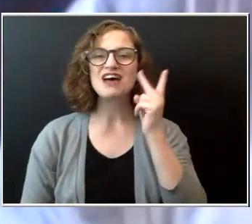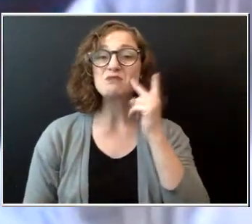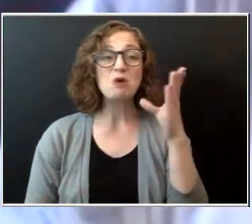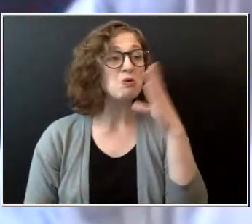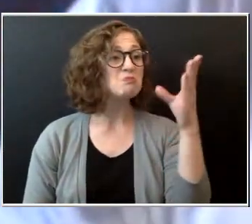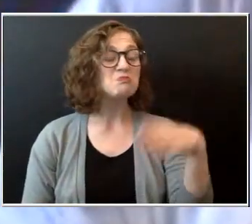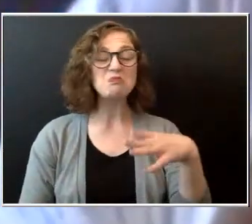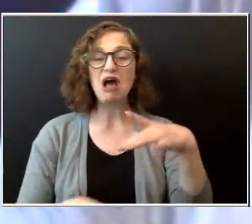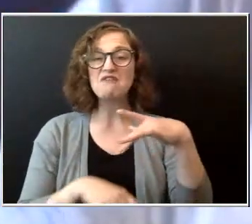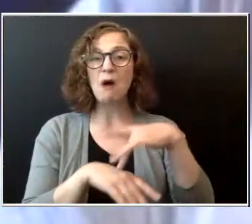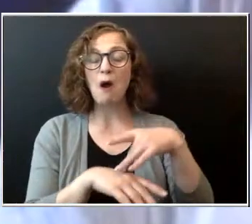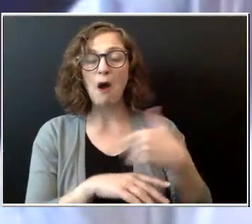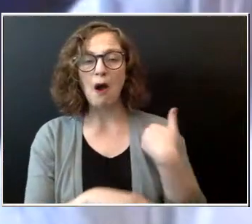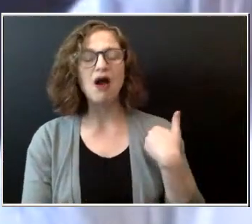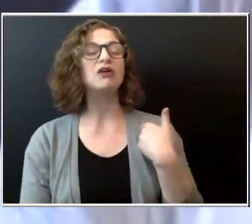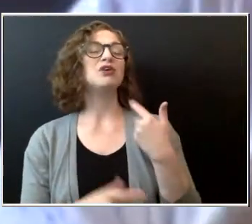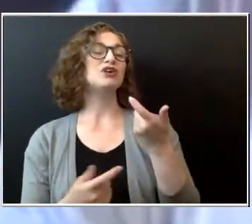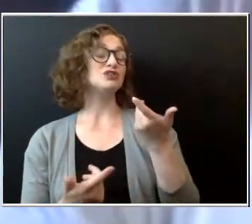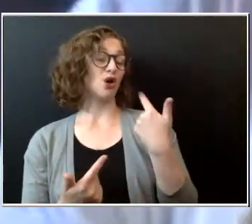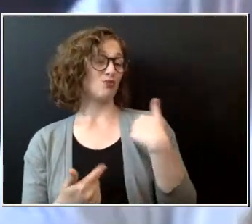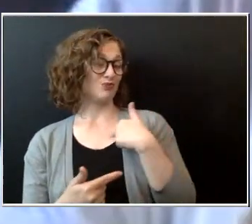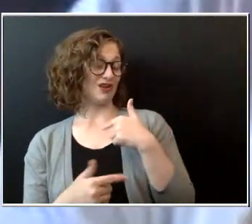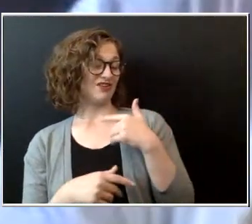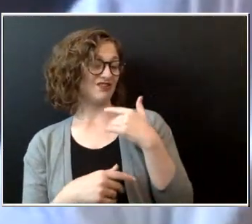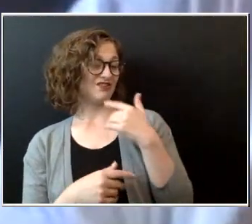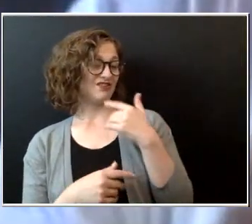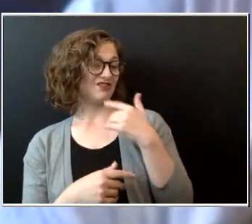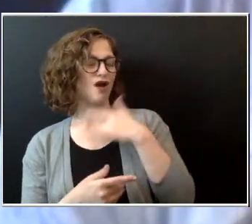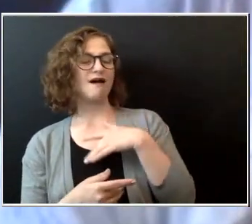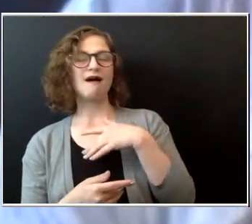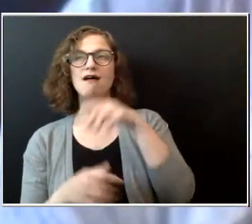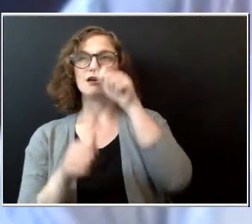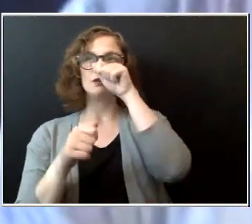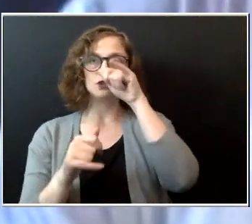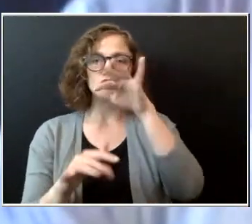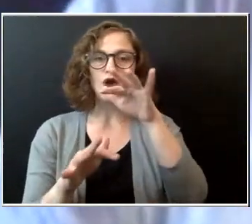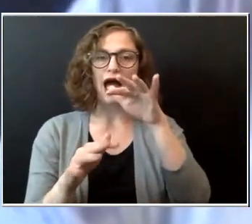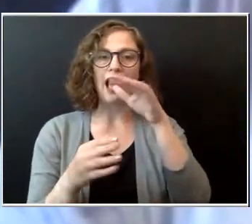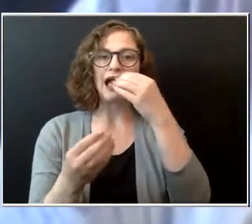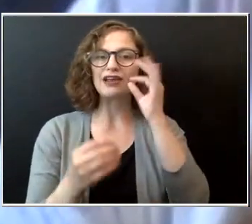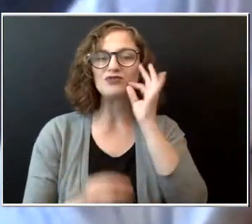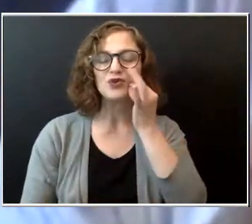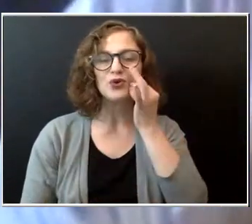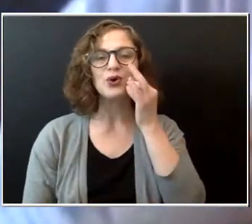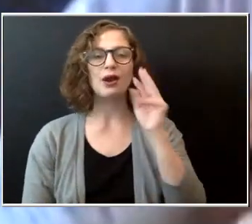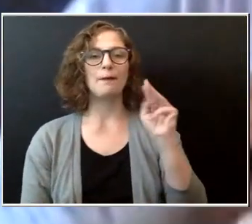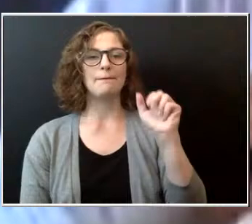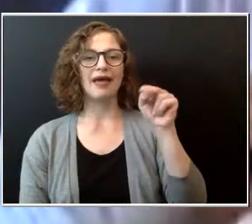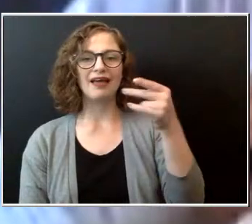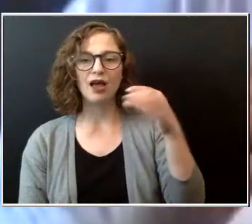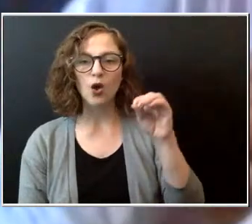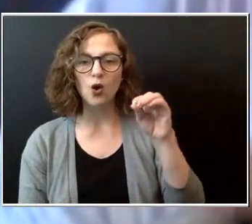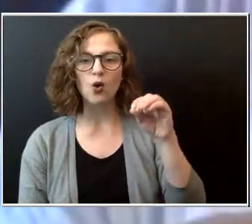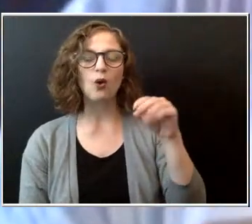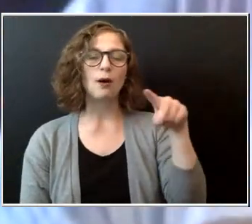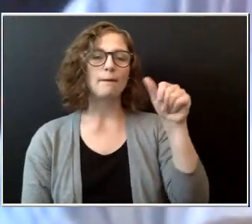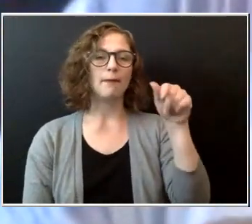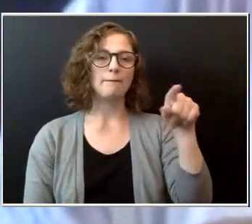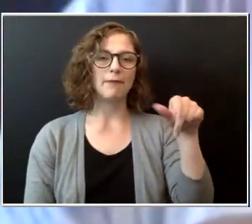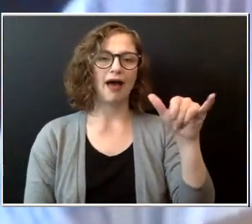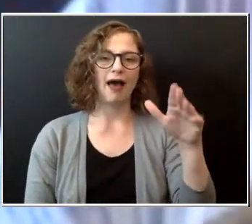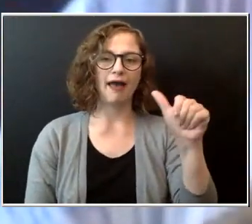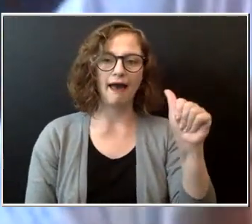dragon fruit, we've tried mangoes, papaya. Wake has tried asparagus, Brussels sprouts, squash.